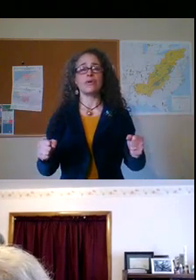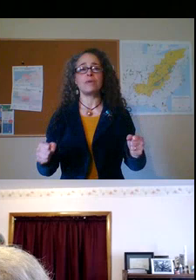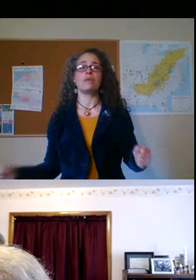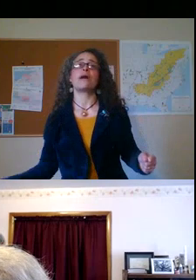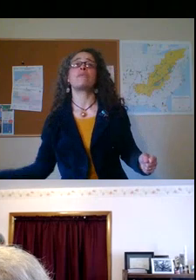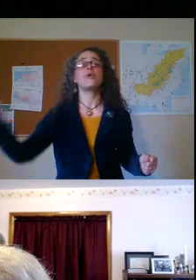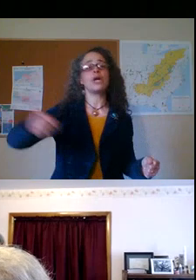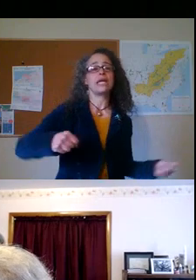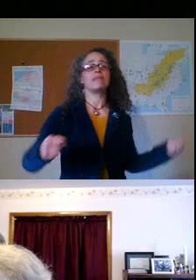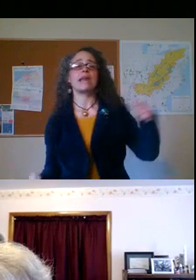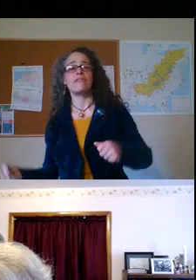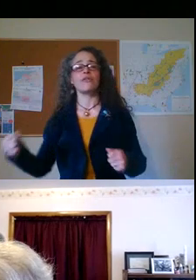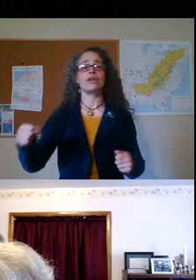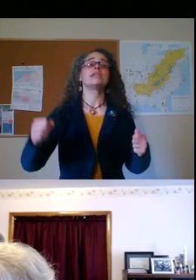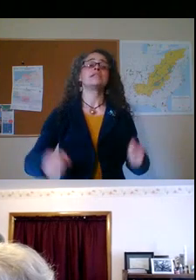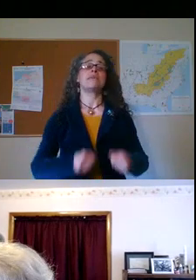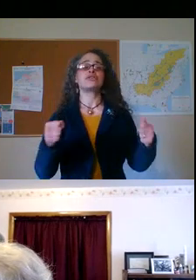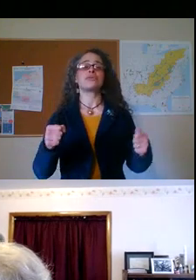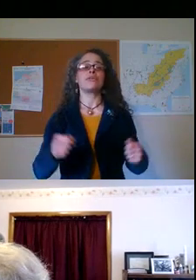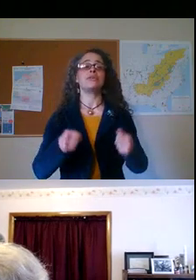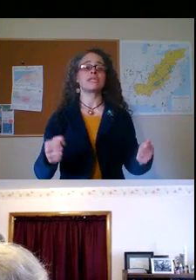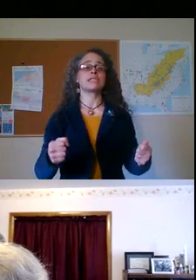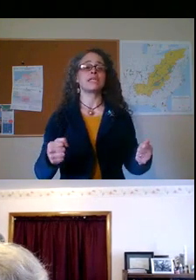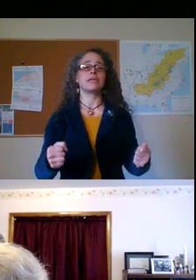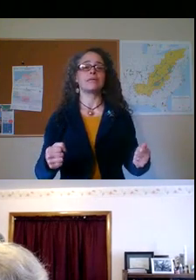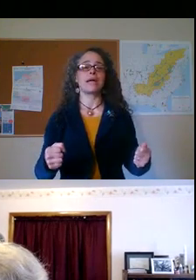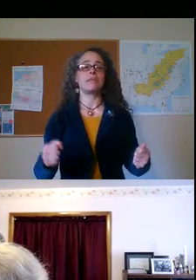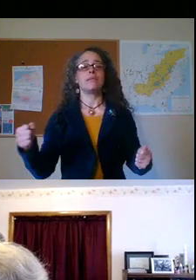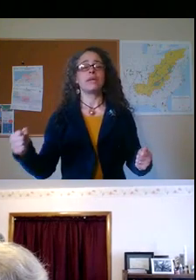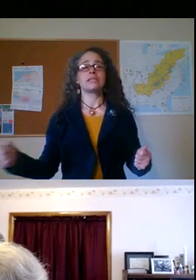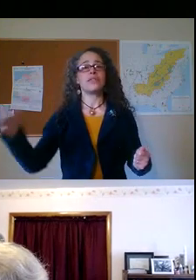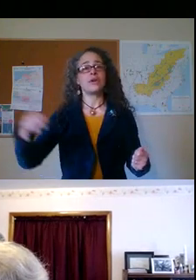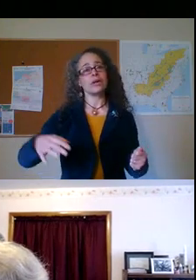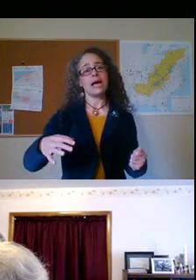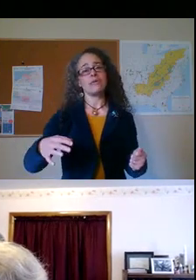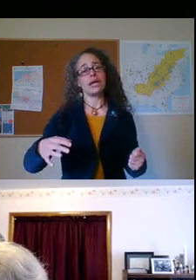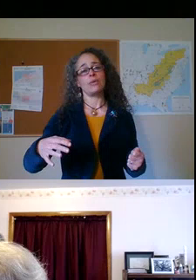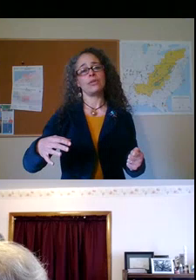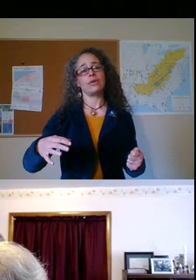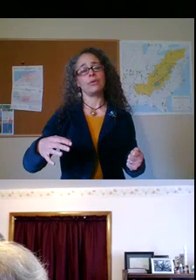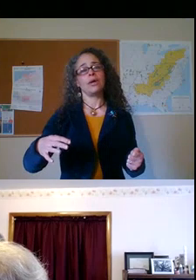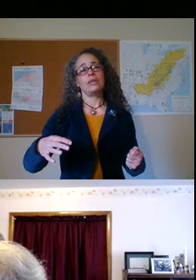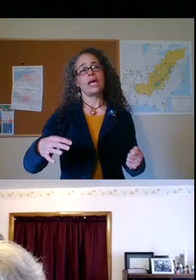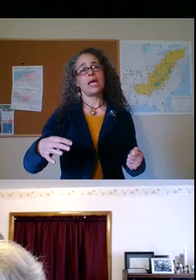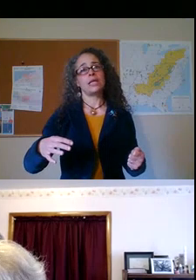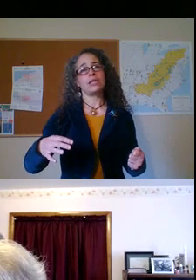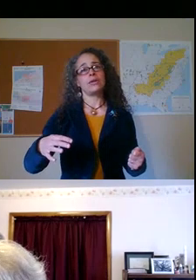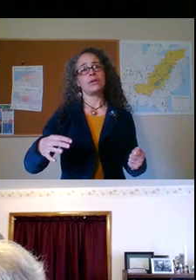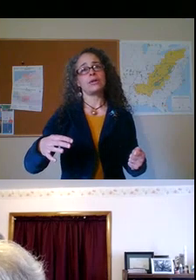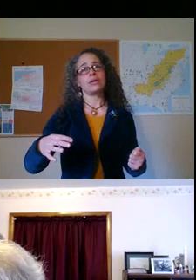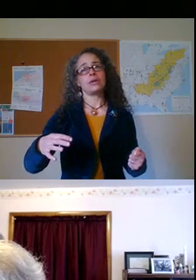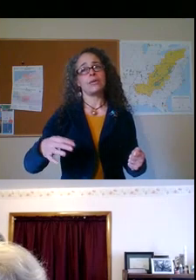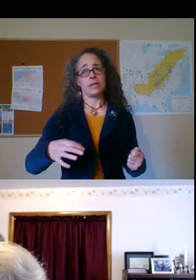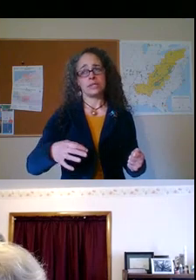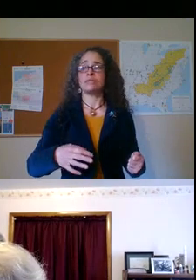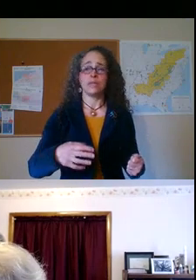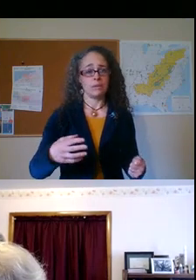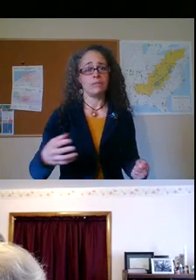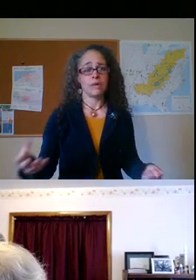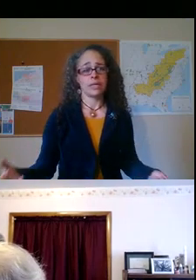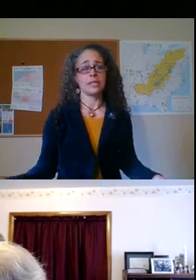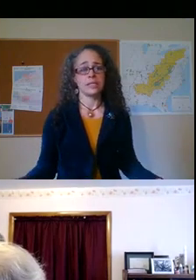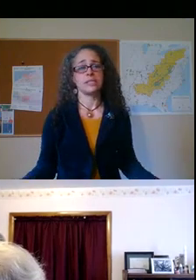cheerleaders, the more people that will put in that effort to make sure that you succeed, right? Because if they're collaborating with you, then they're going